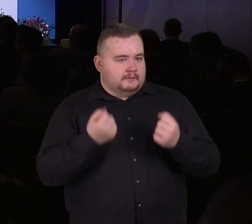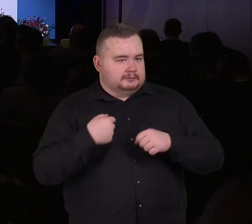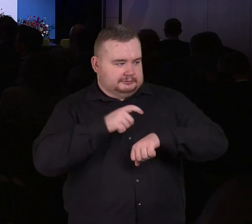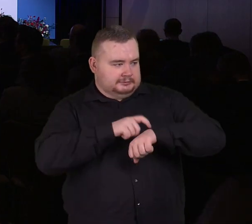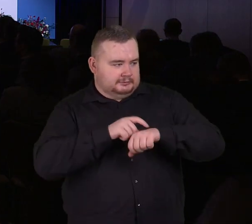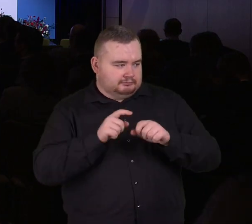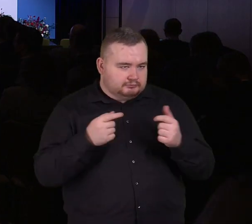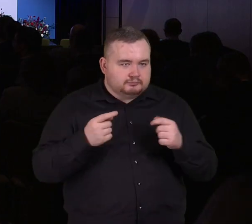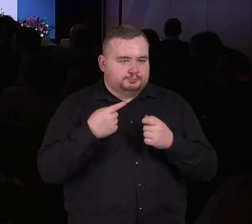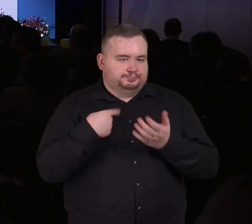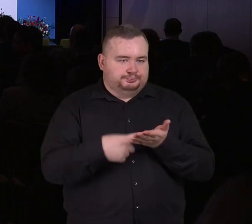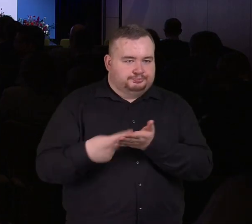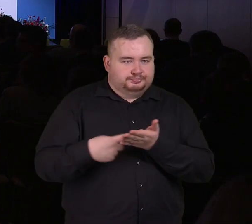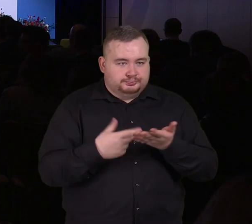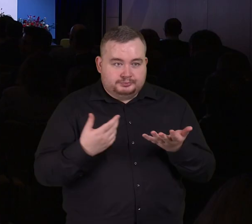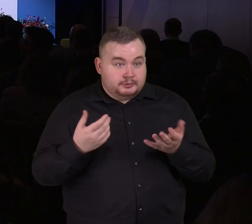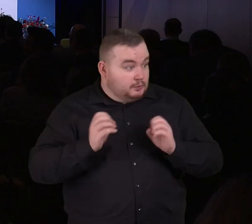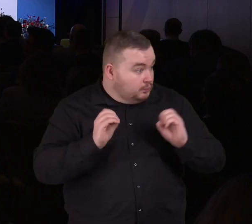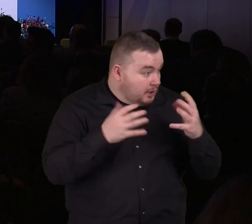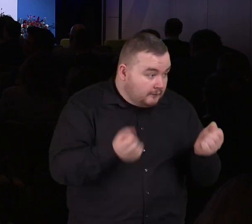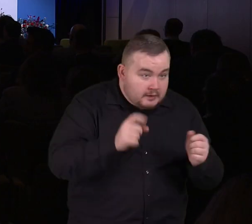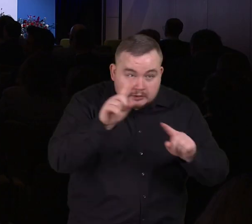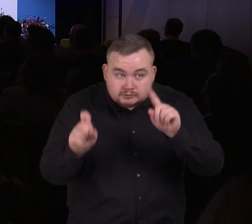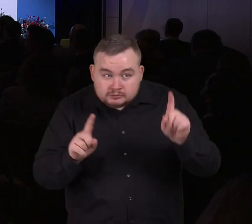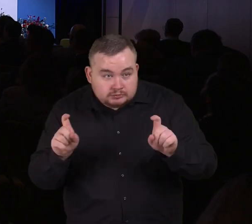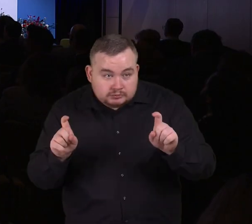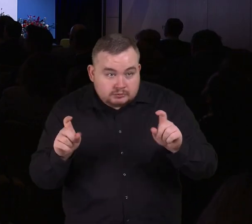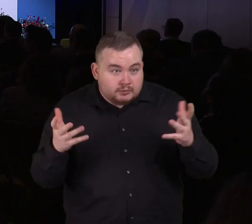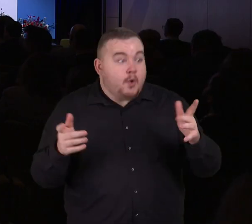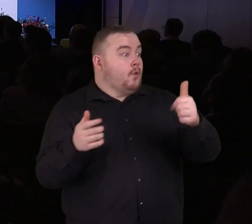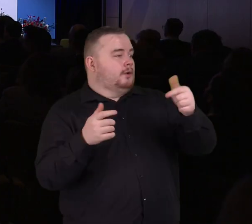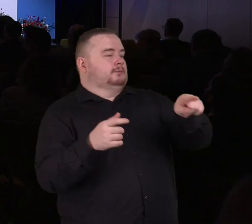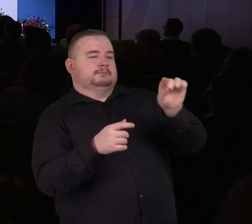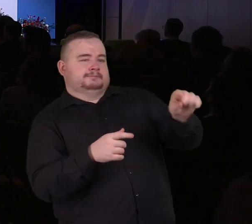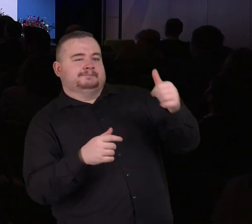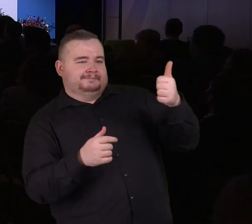No one. No brave one. Ah, there is one. Okay.